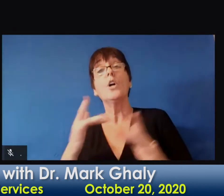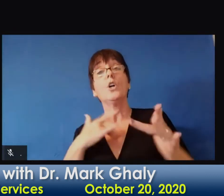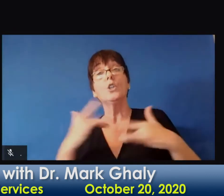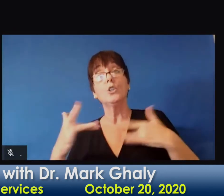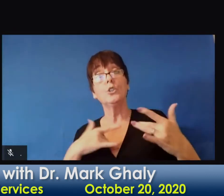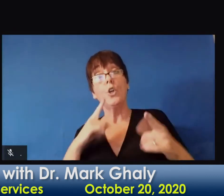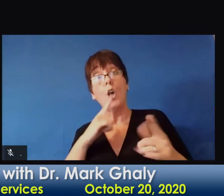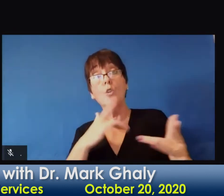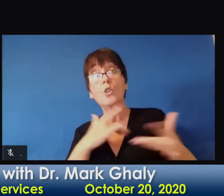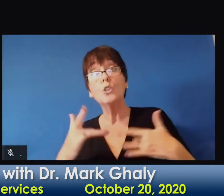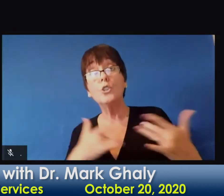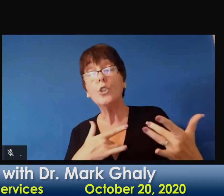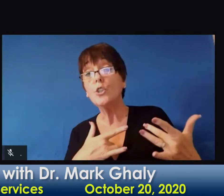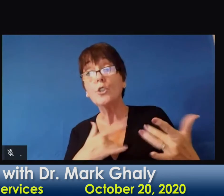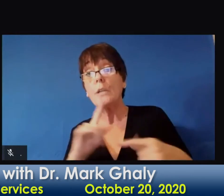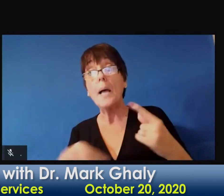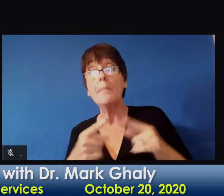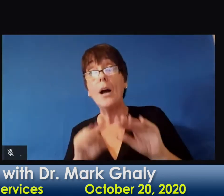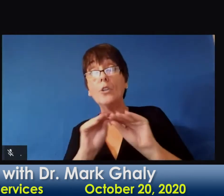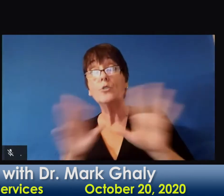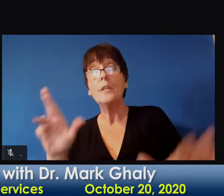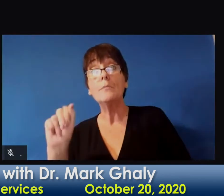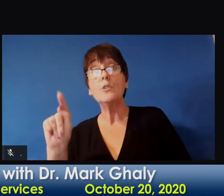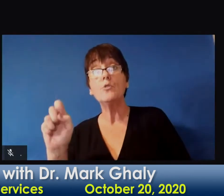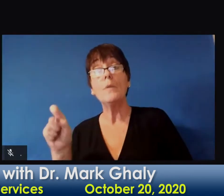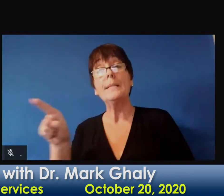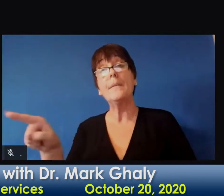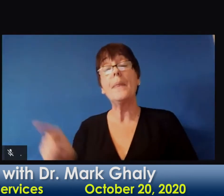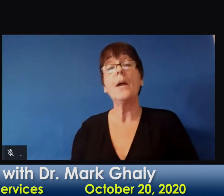Are you concerned at all about transmission rates there?